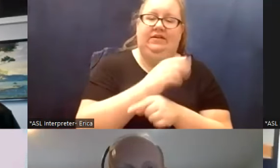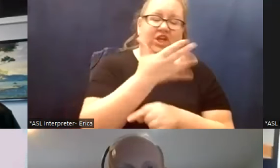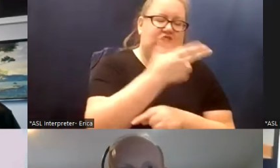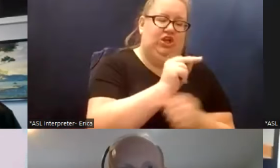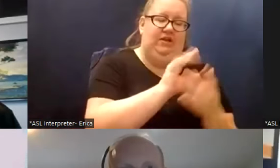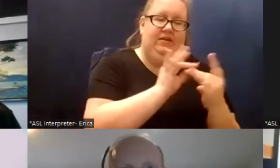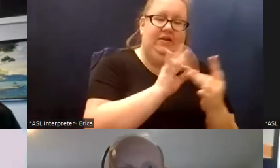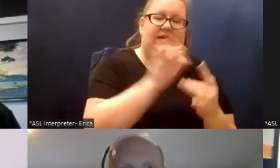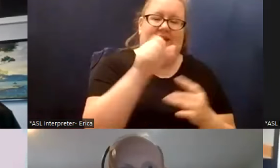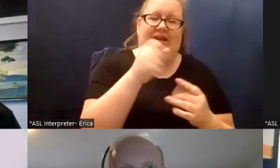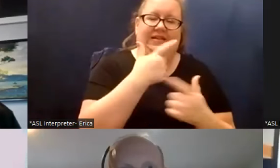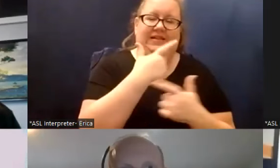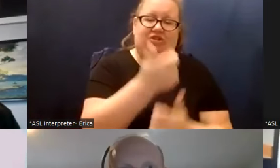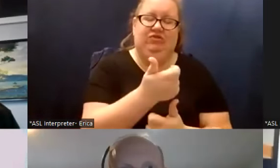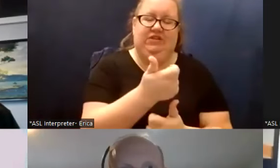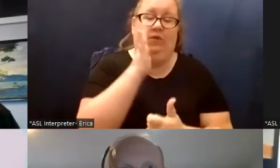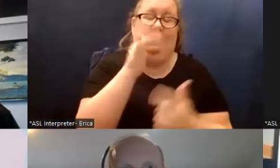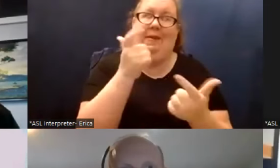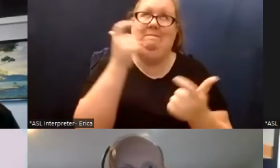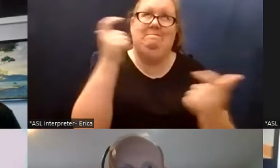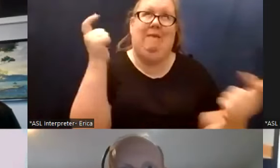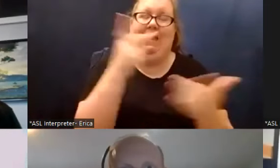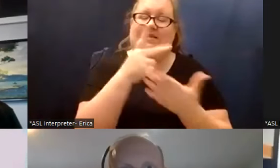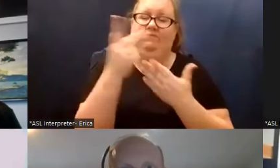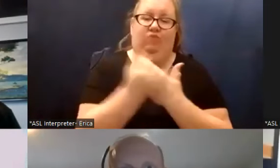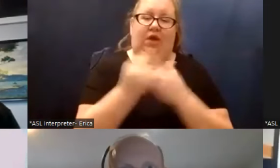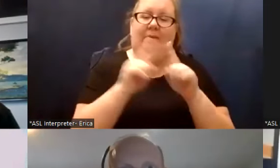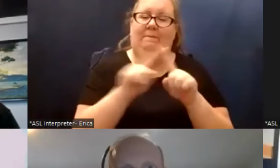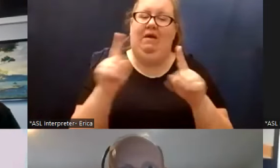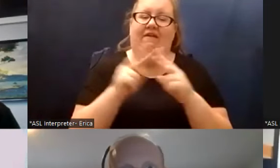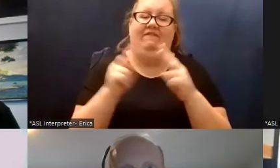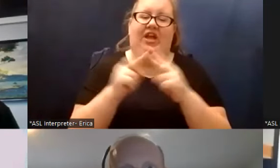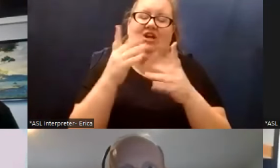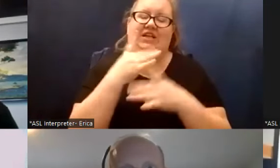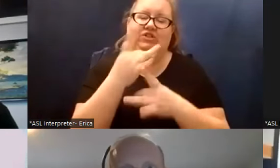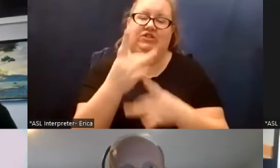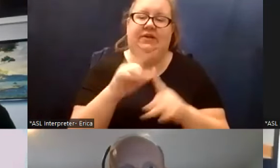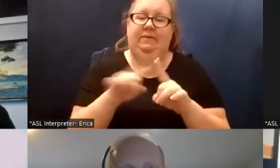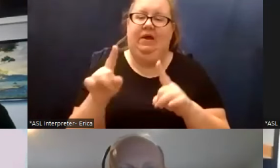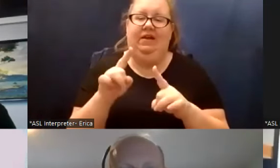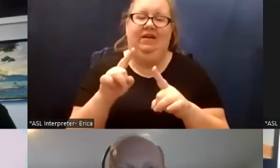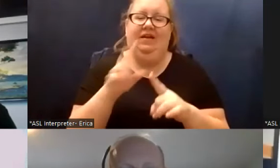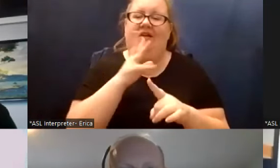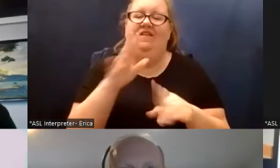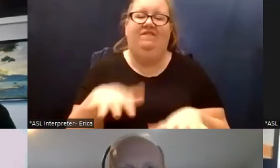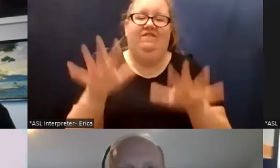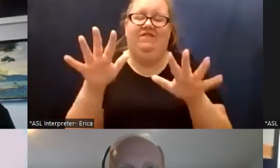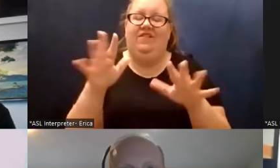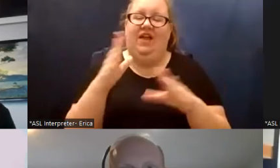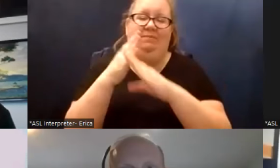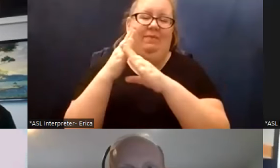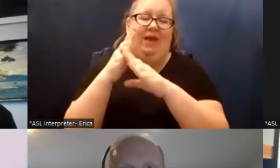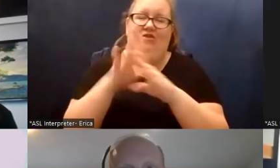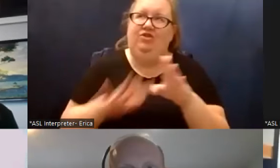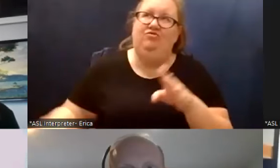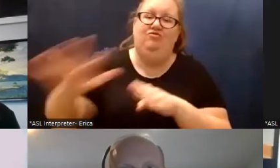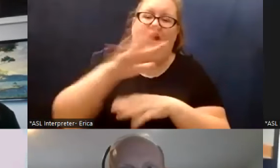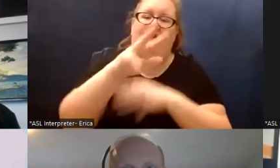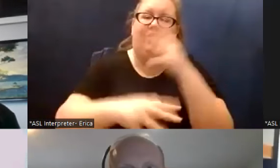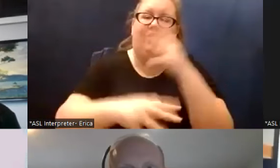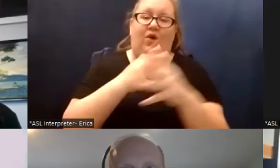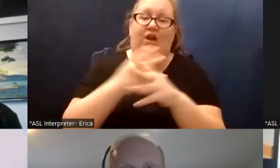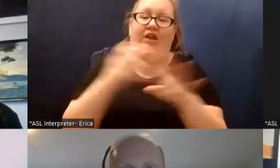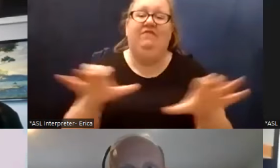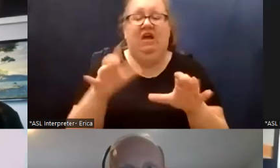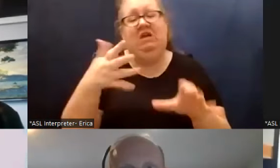It's interesting. It would be a massive project, but very interesting. But you know, flood barriers have around the world have done quite well. I